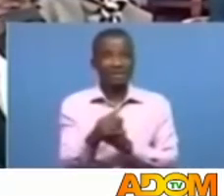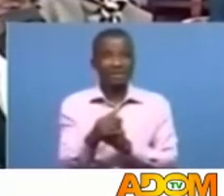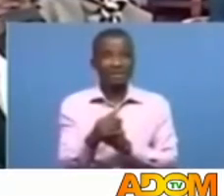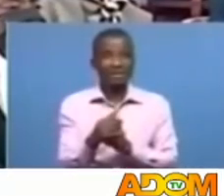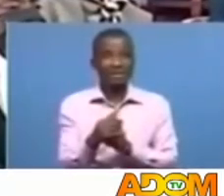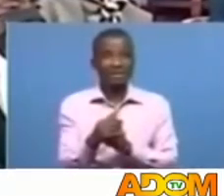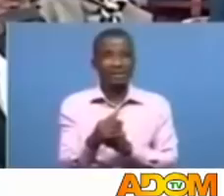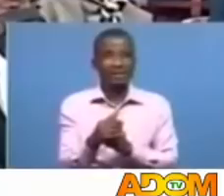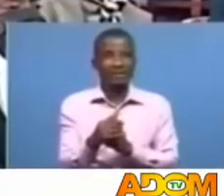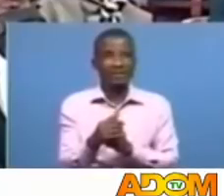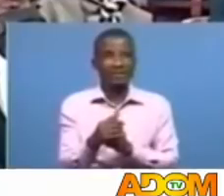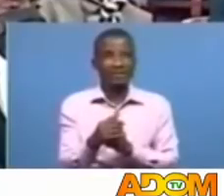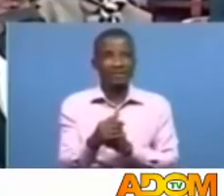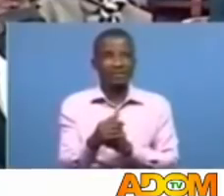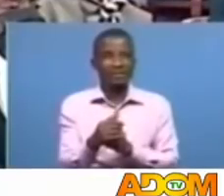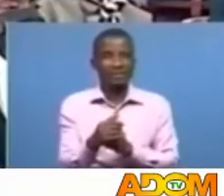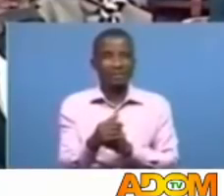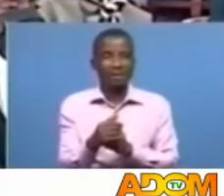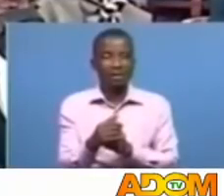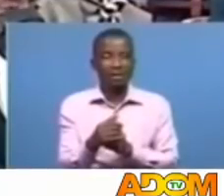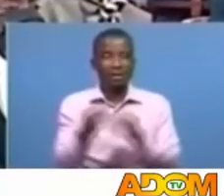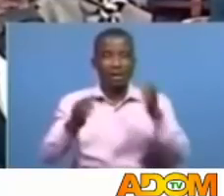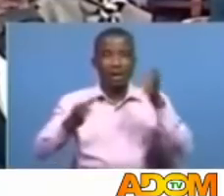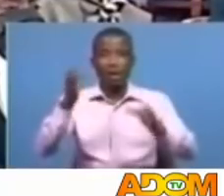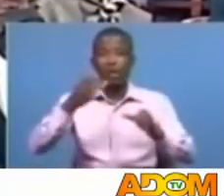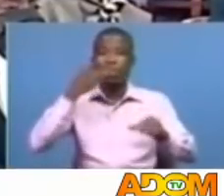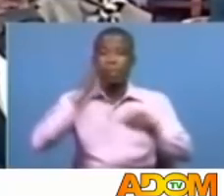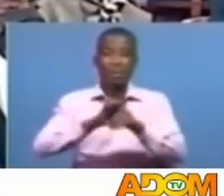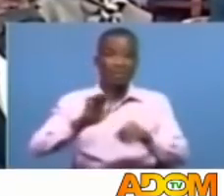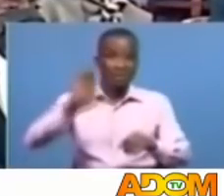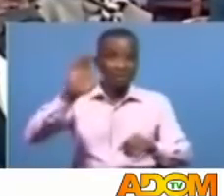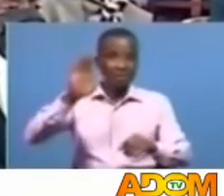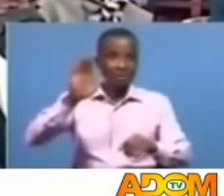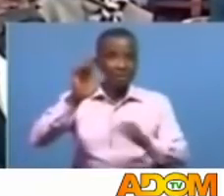heeding fidelity to the judicial oath,